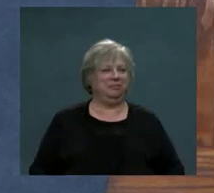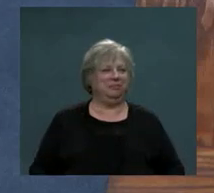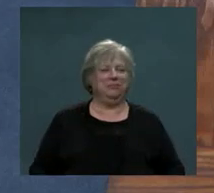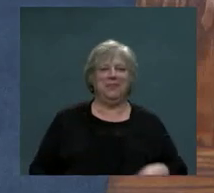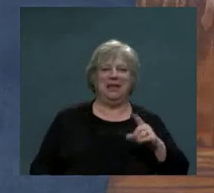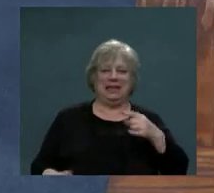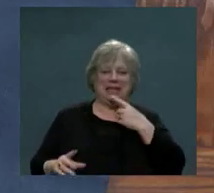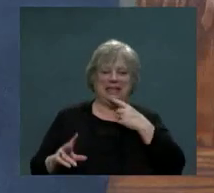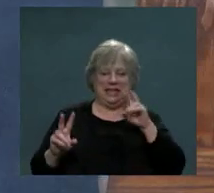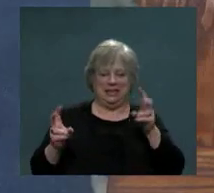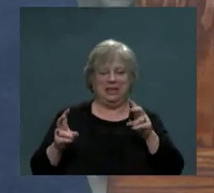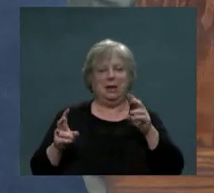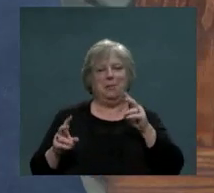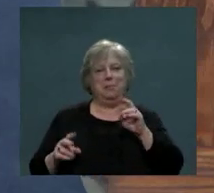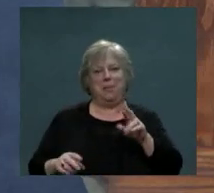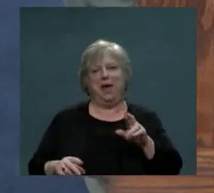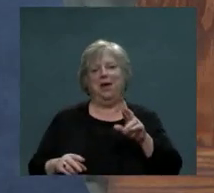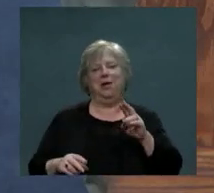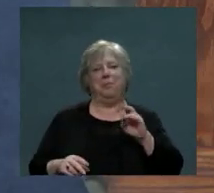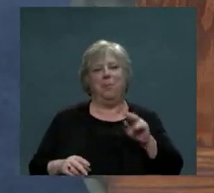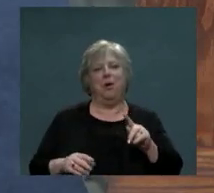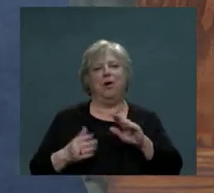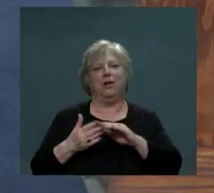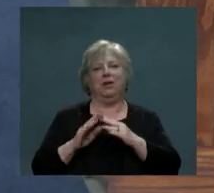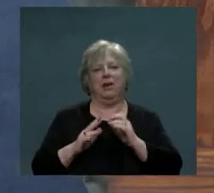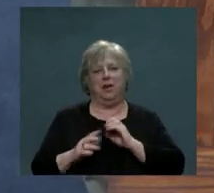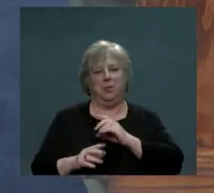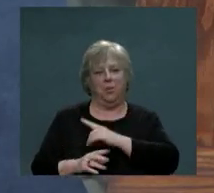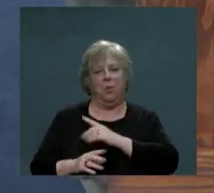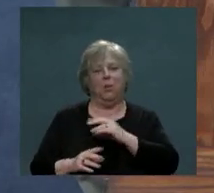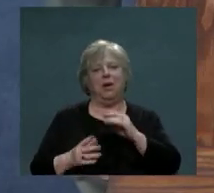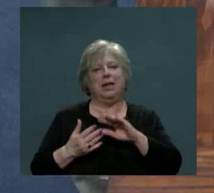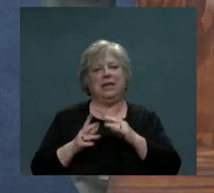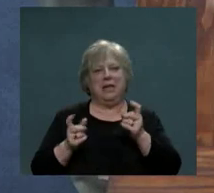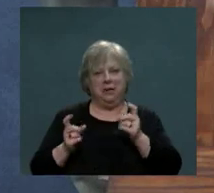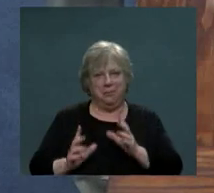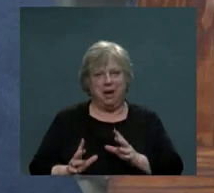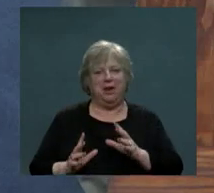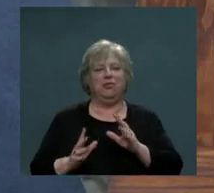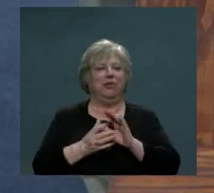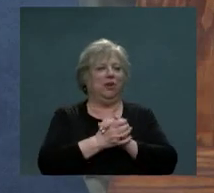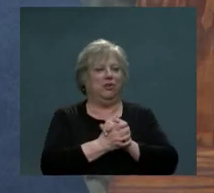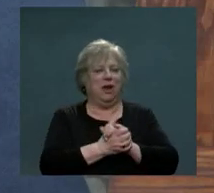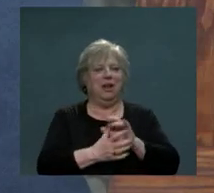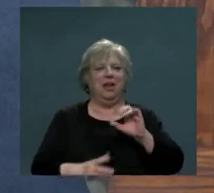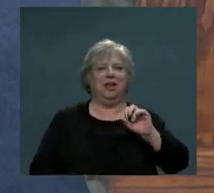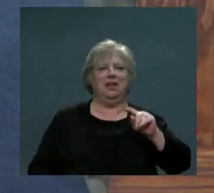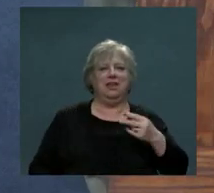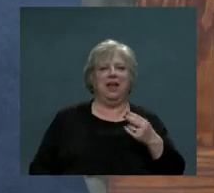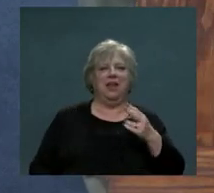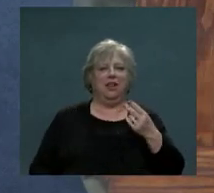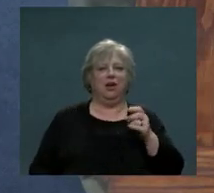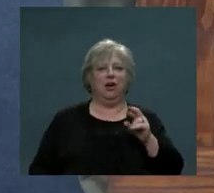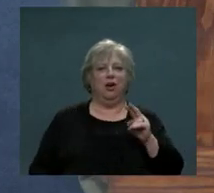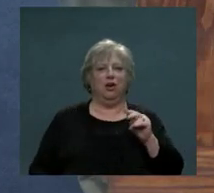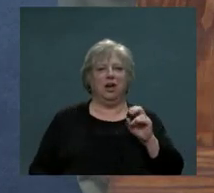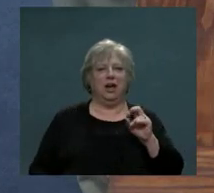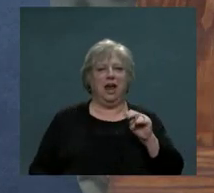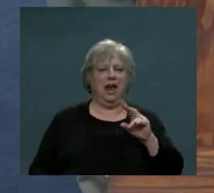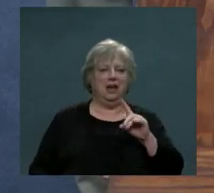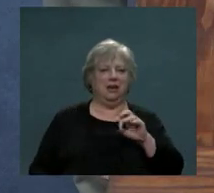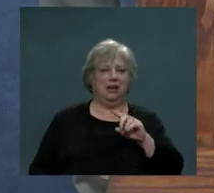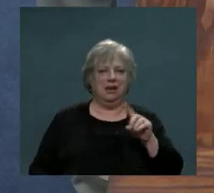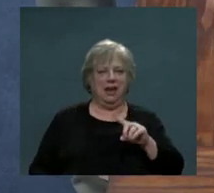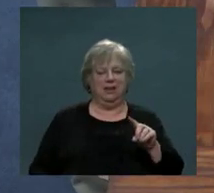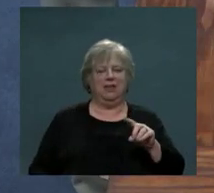So this plaque states, Mayor Mark Stodola of the City Board of Directors and City Manager Bruce T. Moore congratulates Seth Hernandez, the Baptist Preparatory